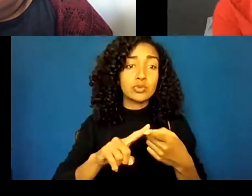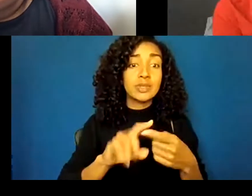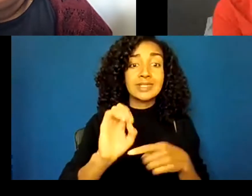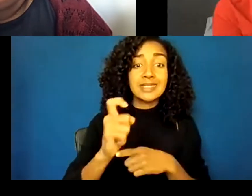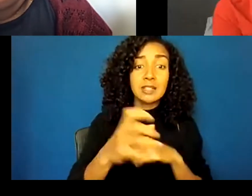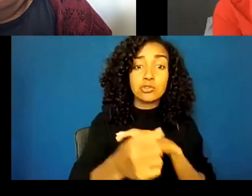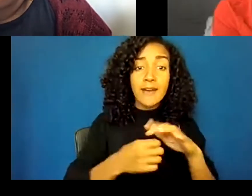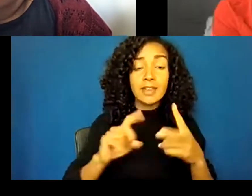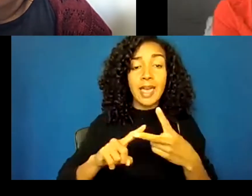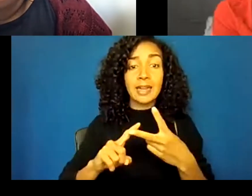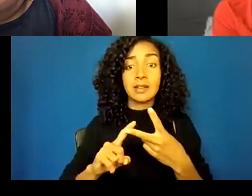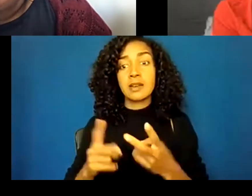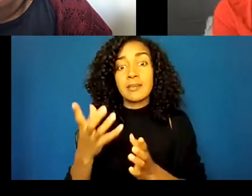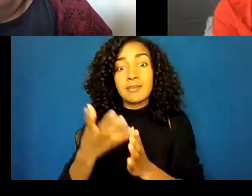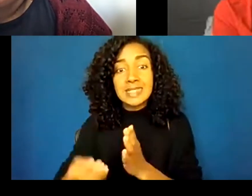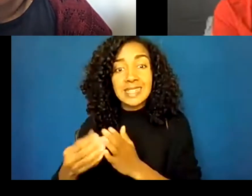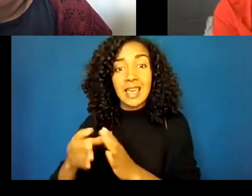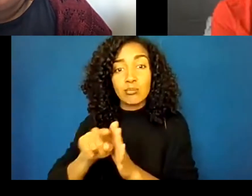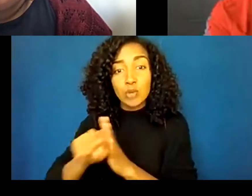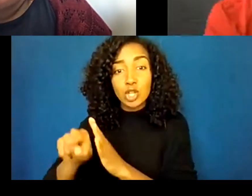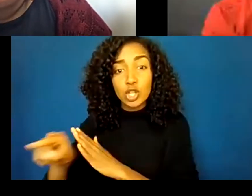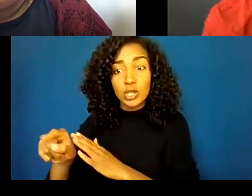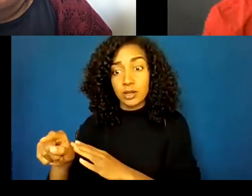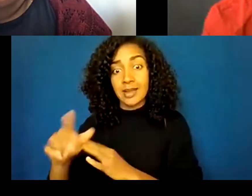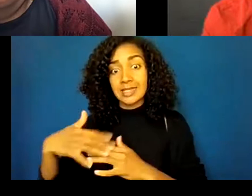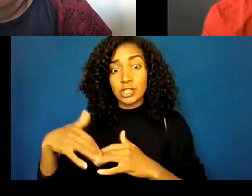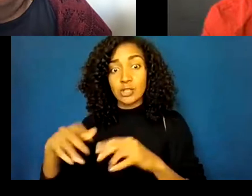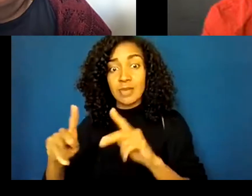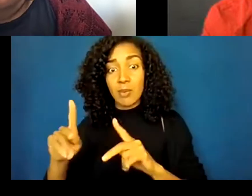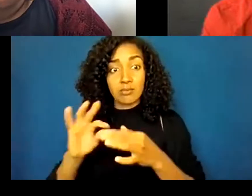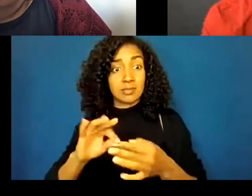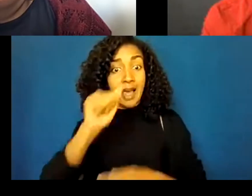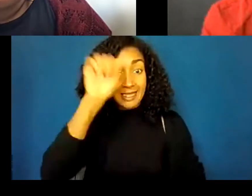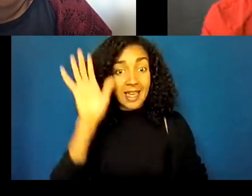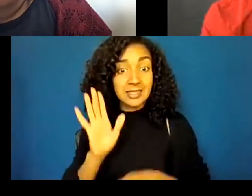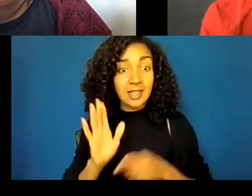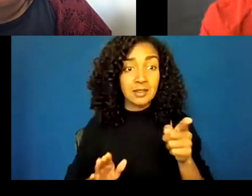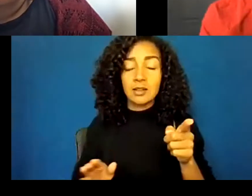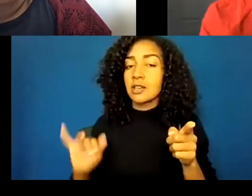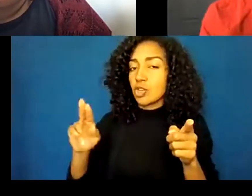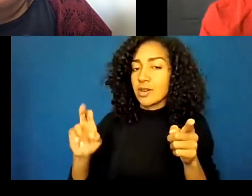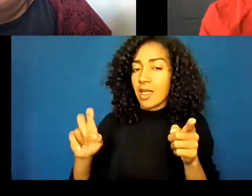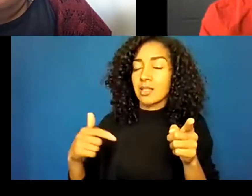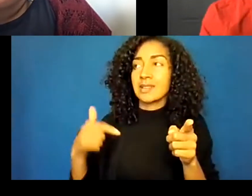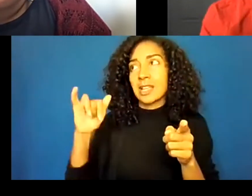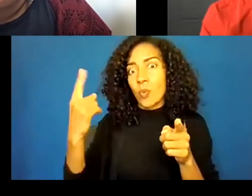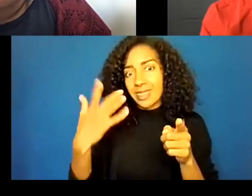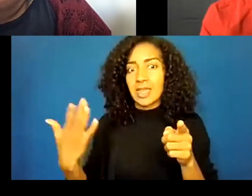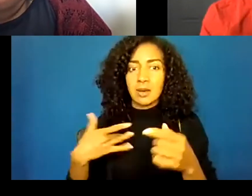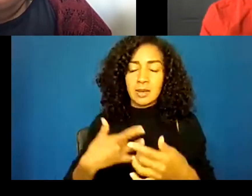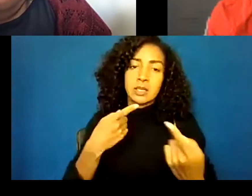to Alaska? So that is one thing we've continuously struggled. We know our rates are extremely